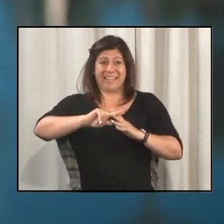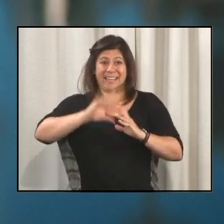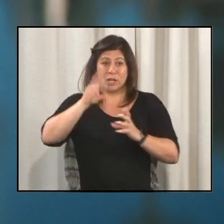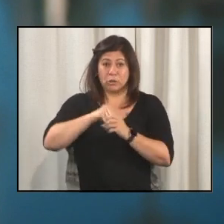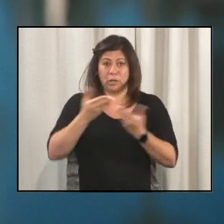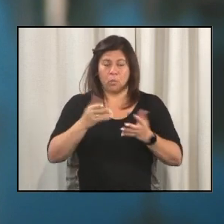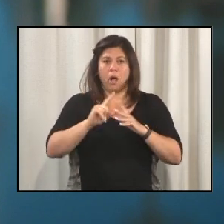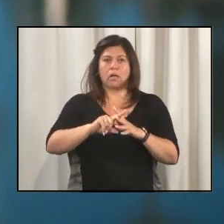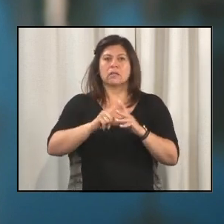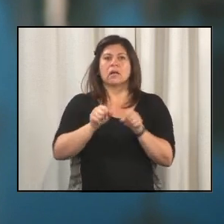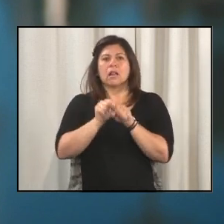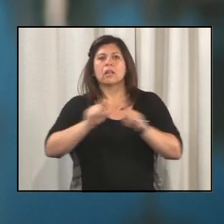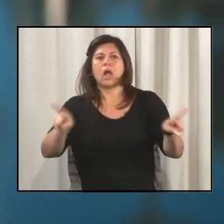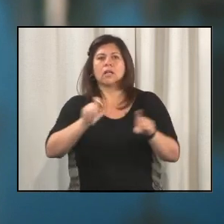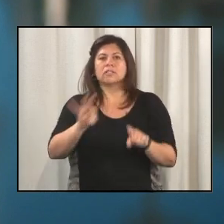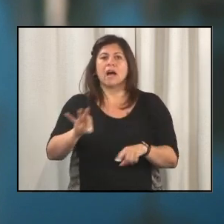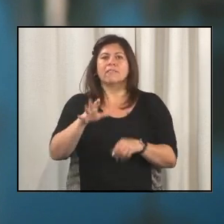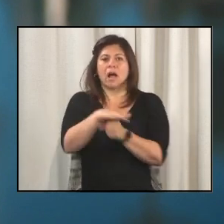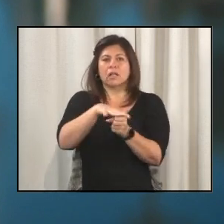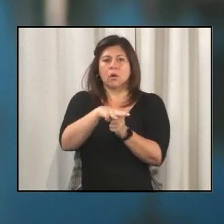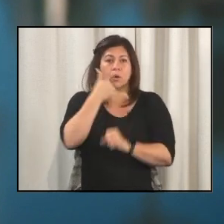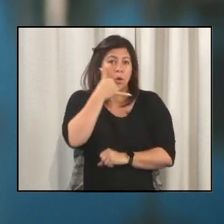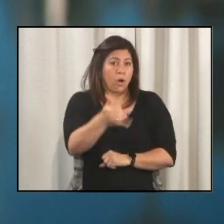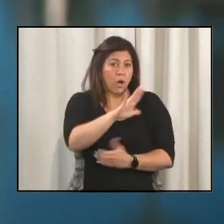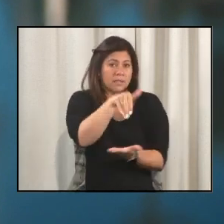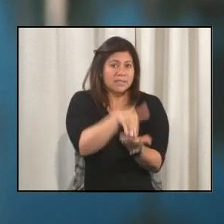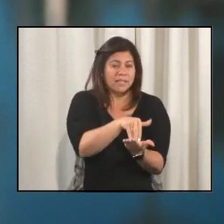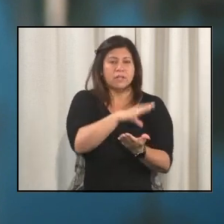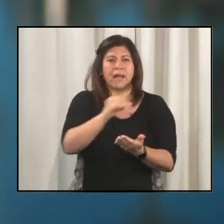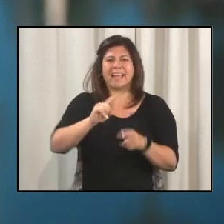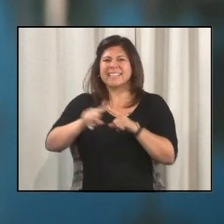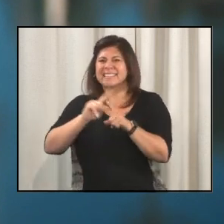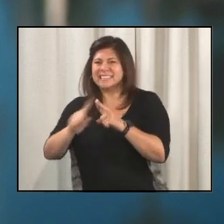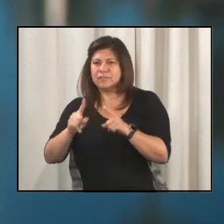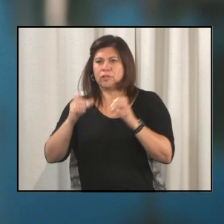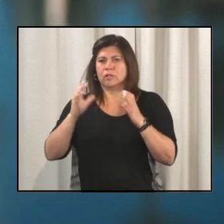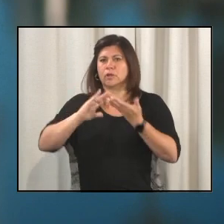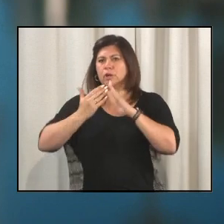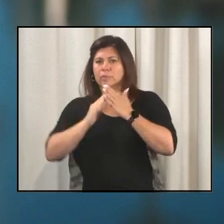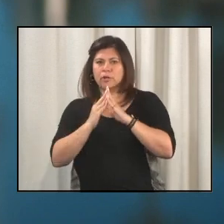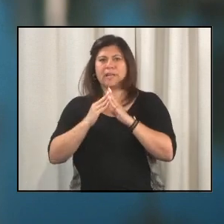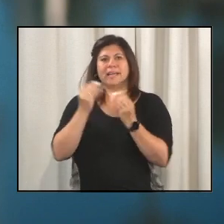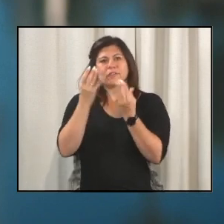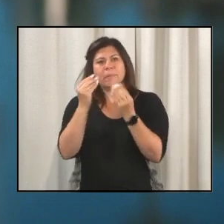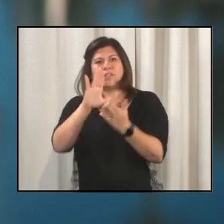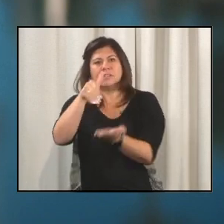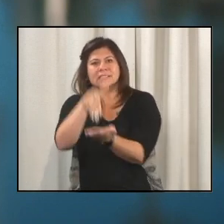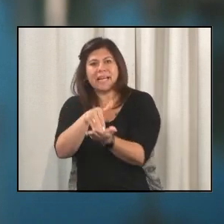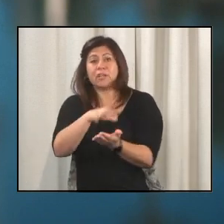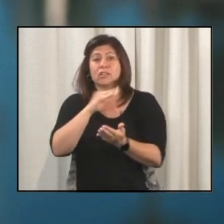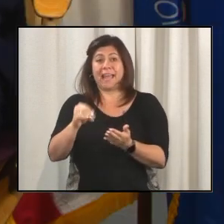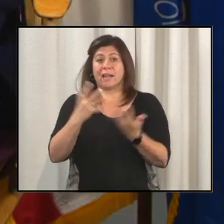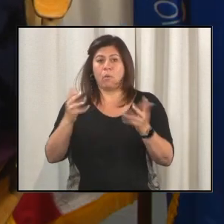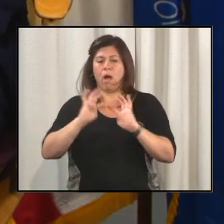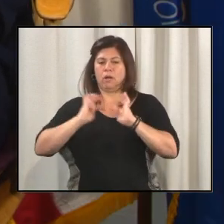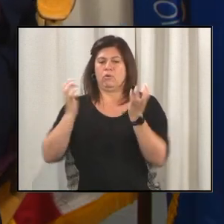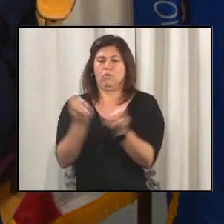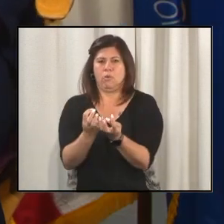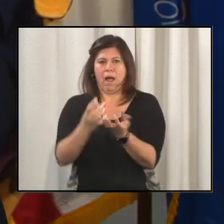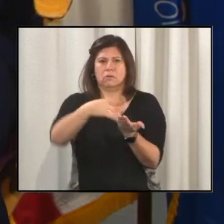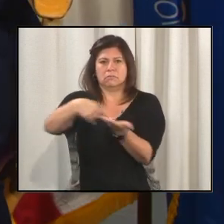call center and hosting of several community information sessions and roundtables.